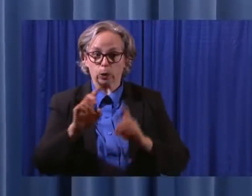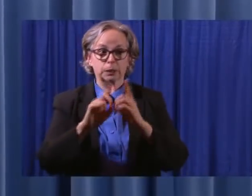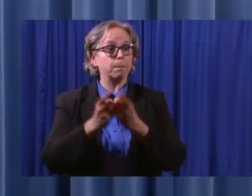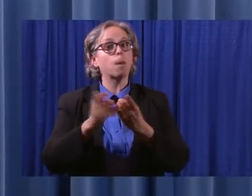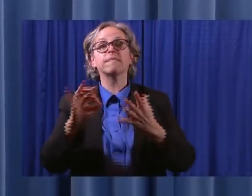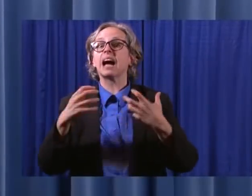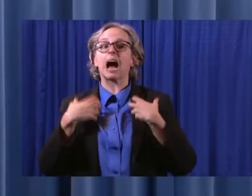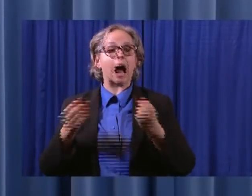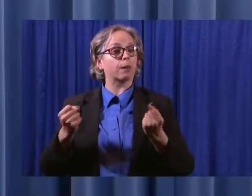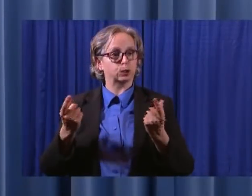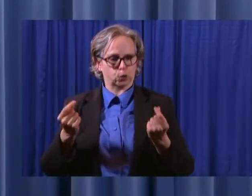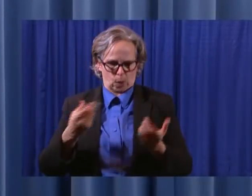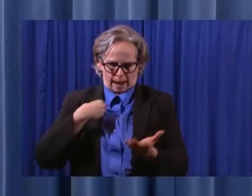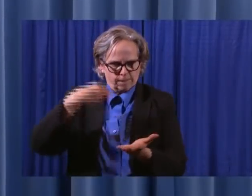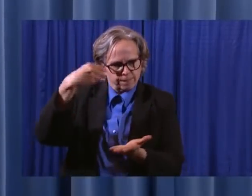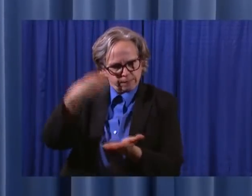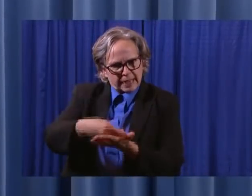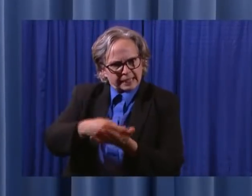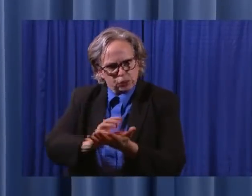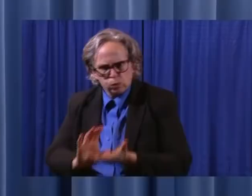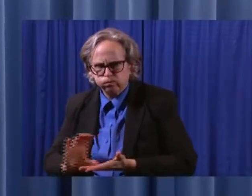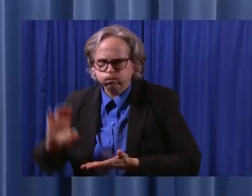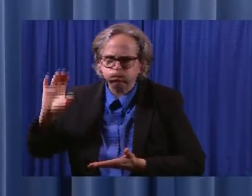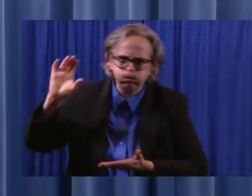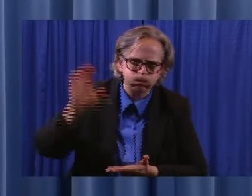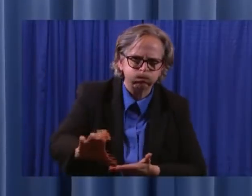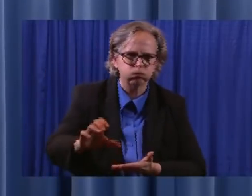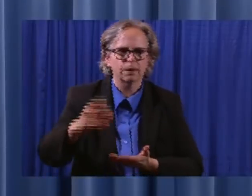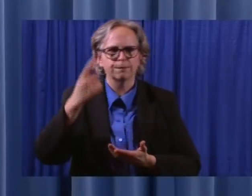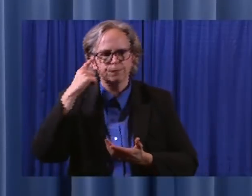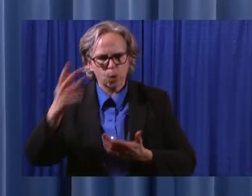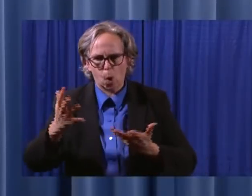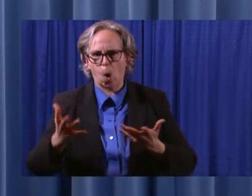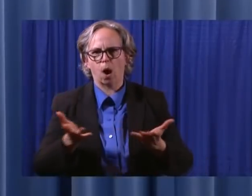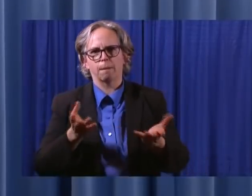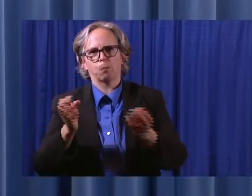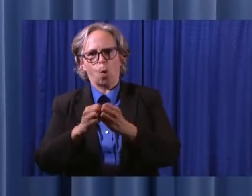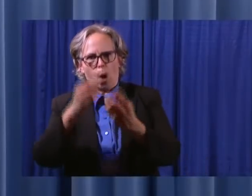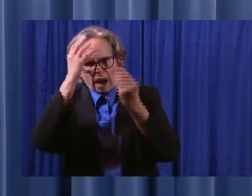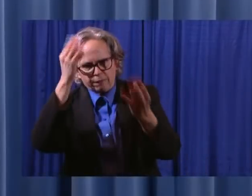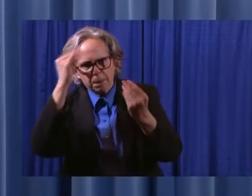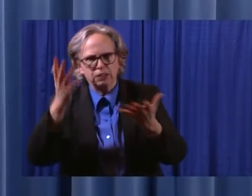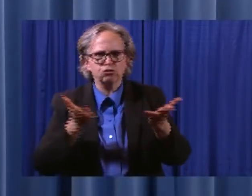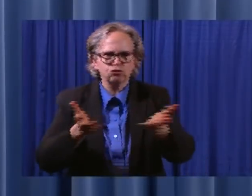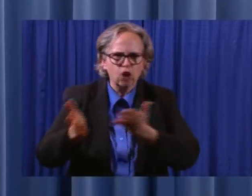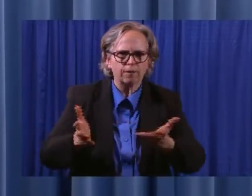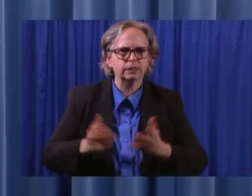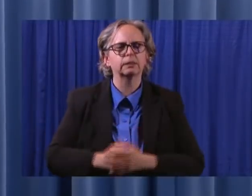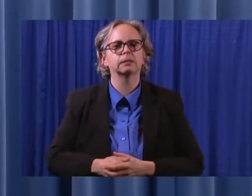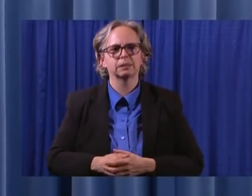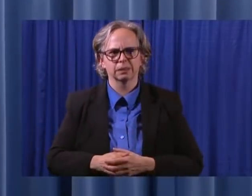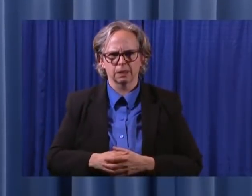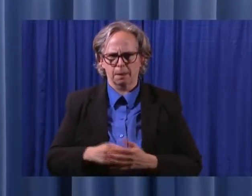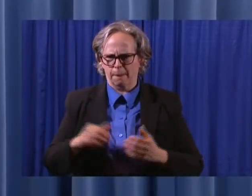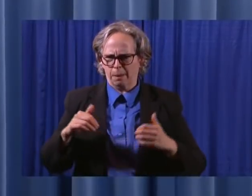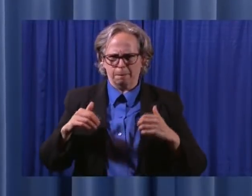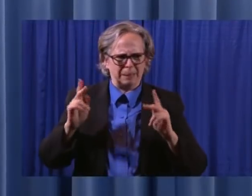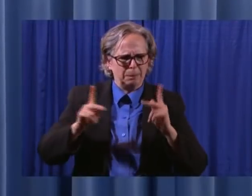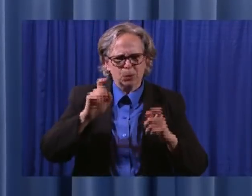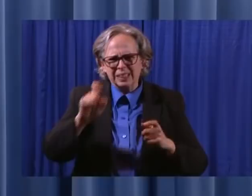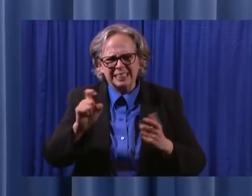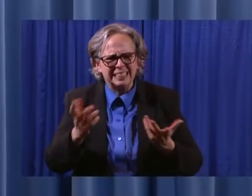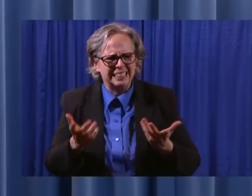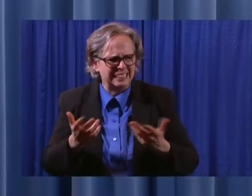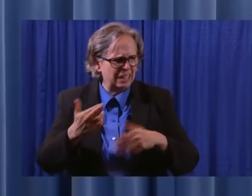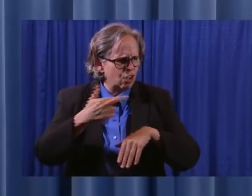continue funding for this valuable service as we enter into the next phase of the pandemic. Often people in need require help getting connected to all